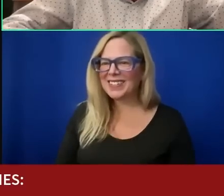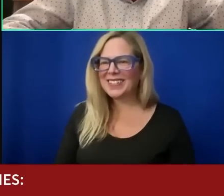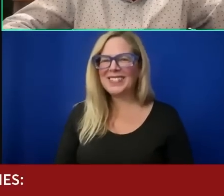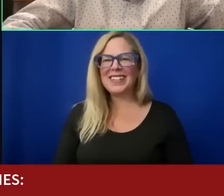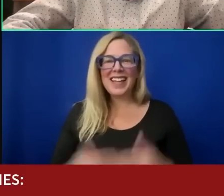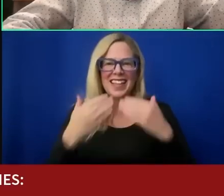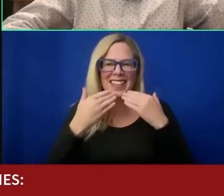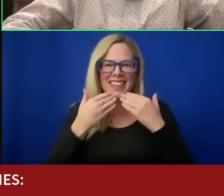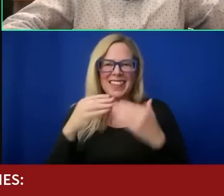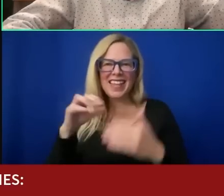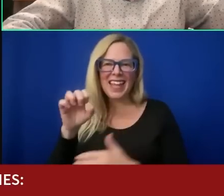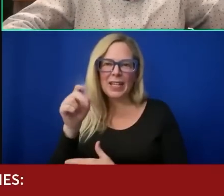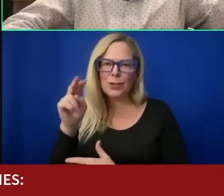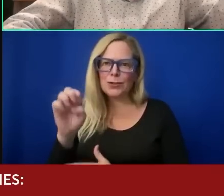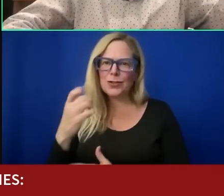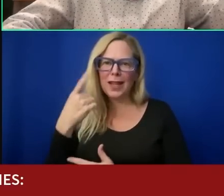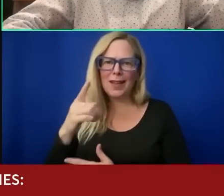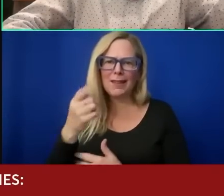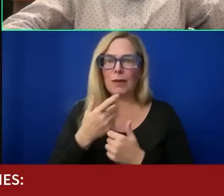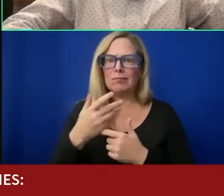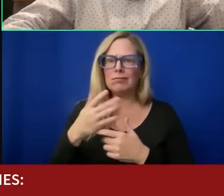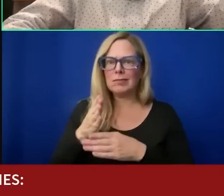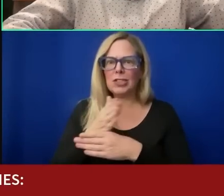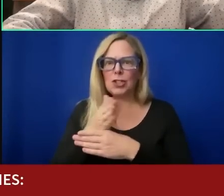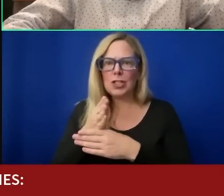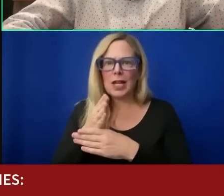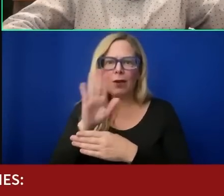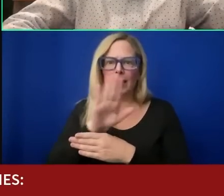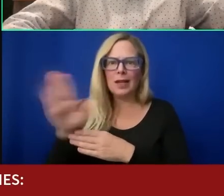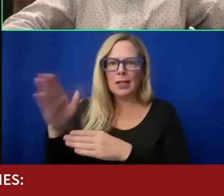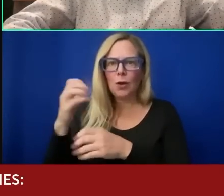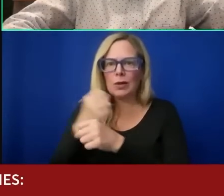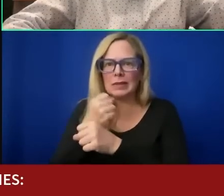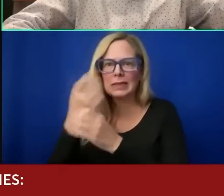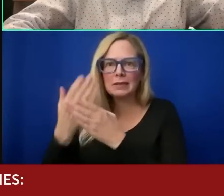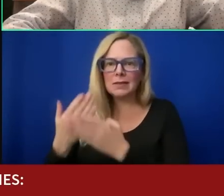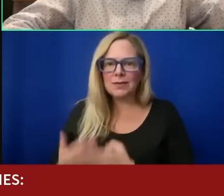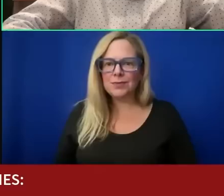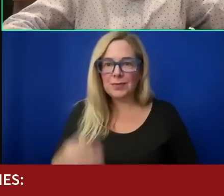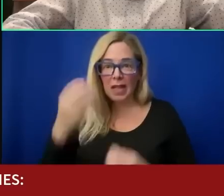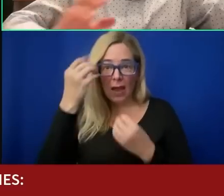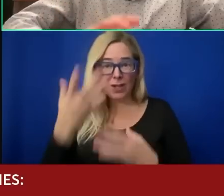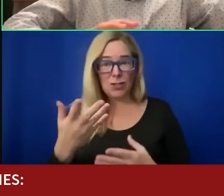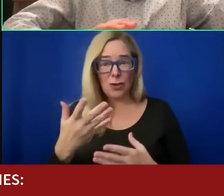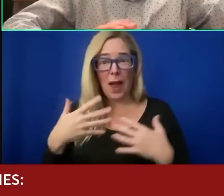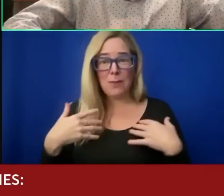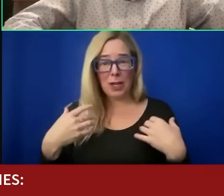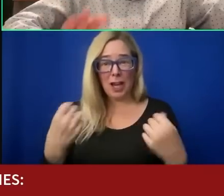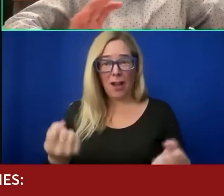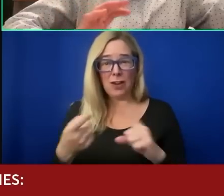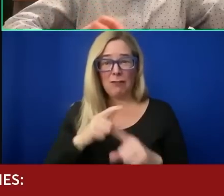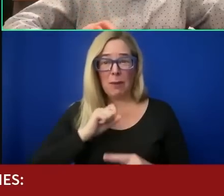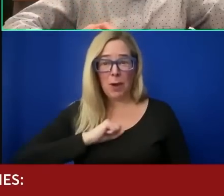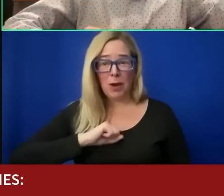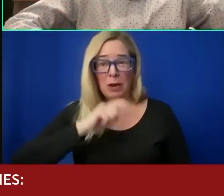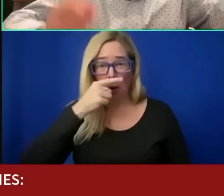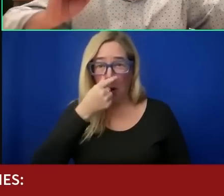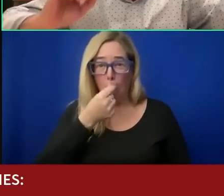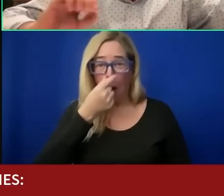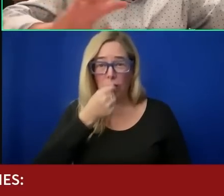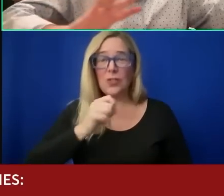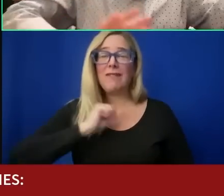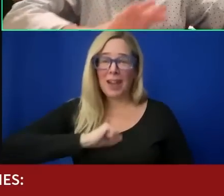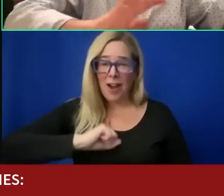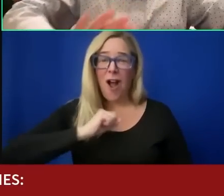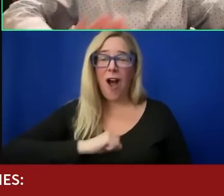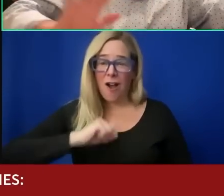Shane, for sharing some of those statistics. I want to let everyone know that I'm recovering from a cold. So if I start coughing, that's what's going on.